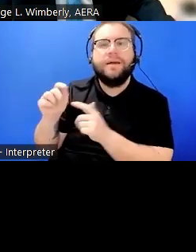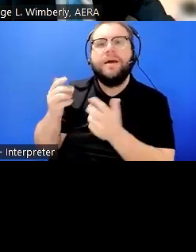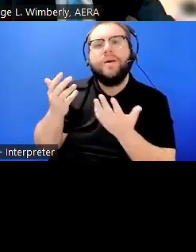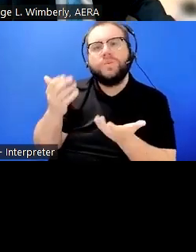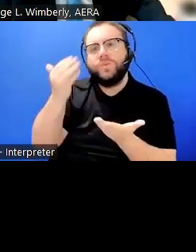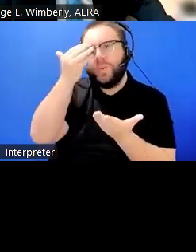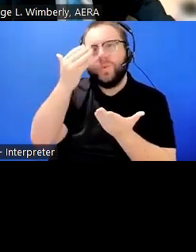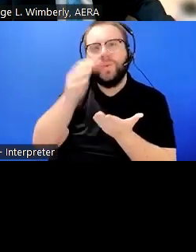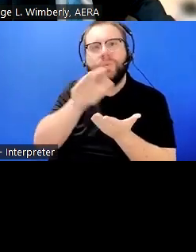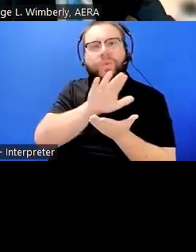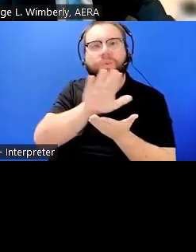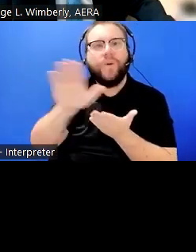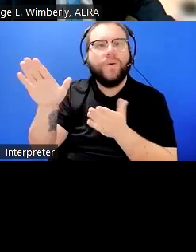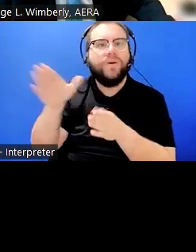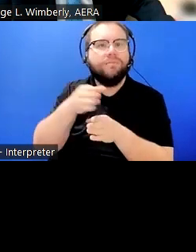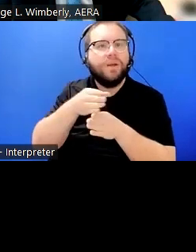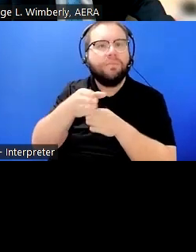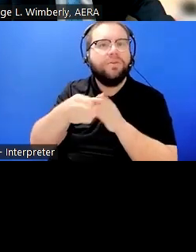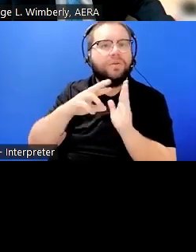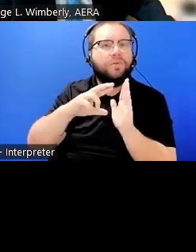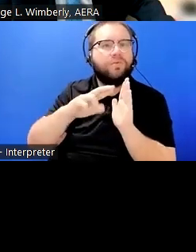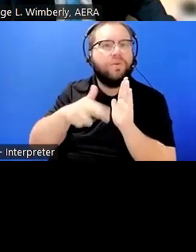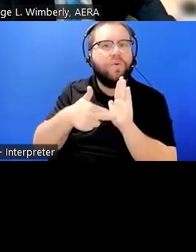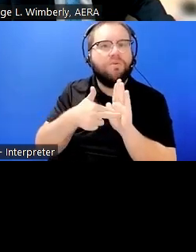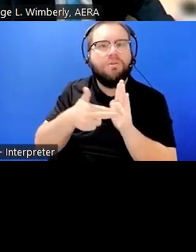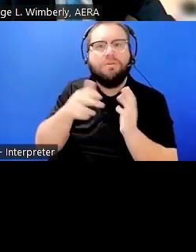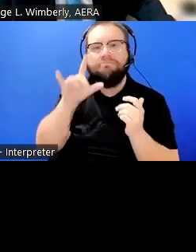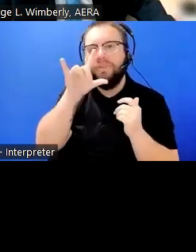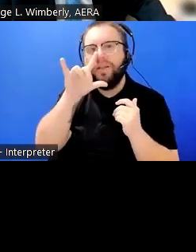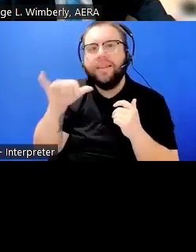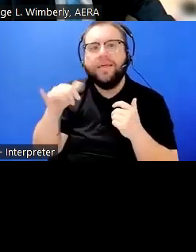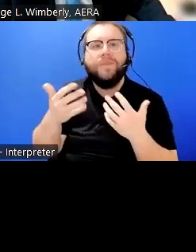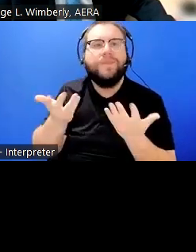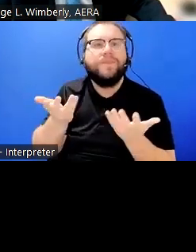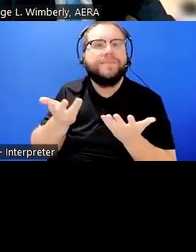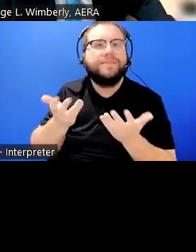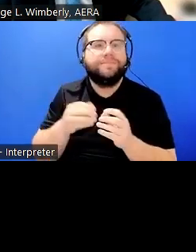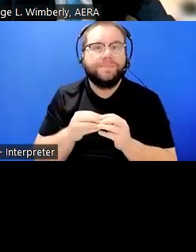primary role. You can just give me an idea. I want to see who's here.